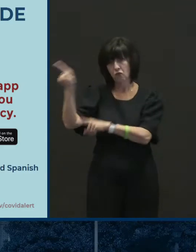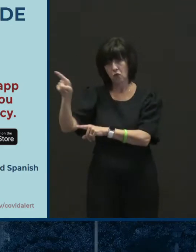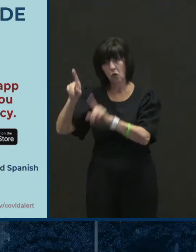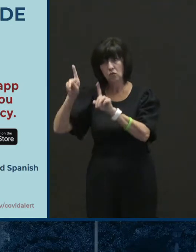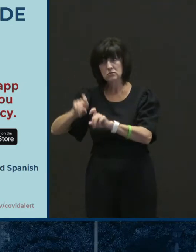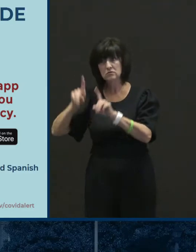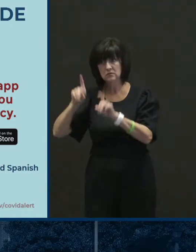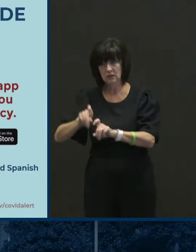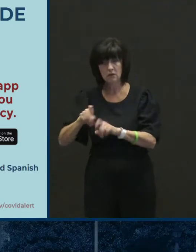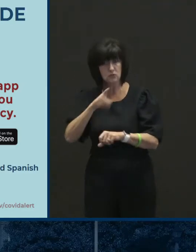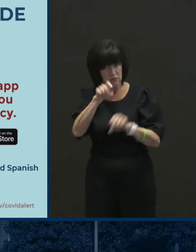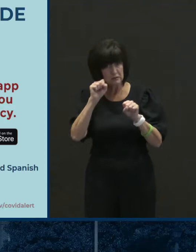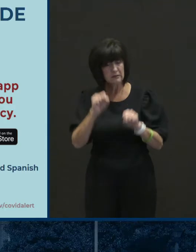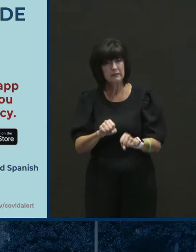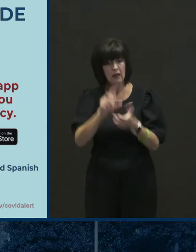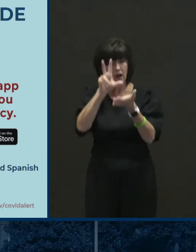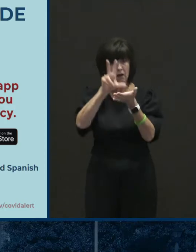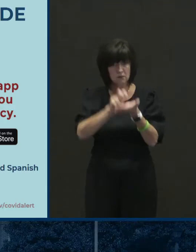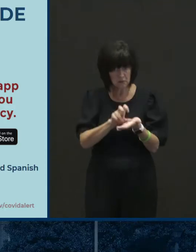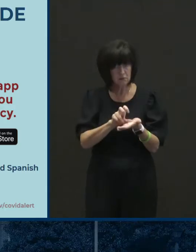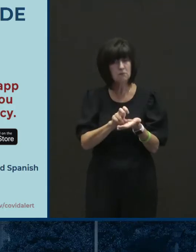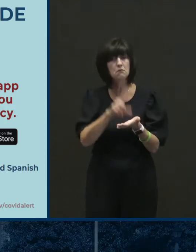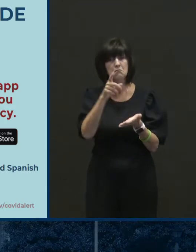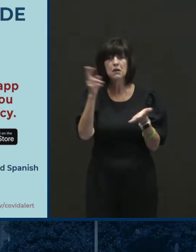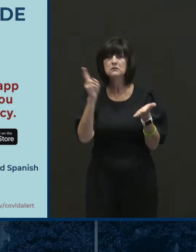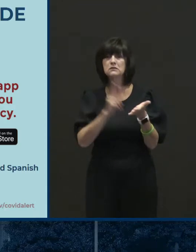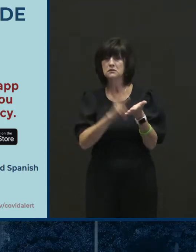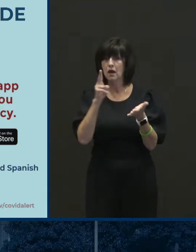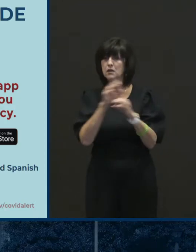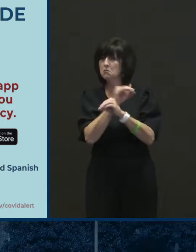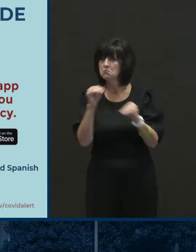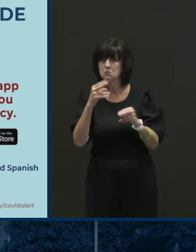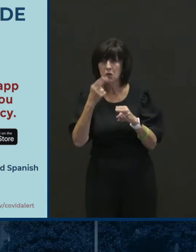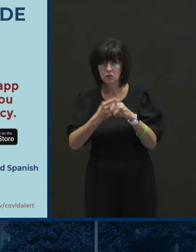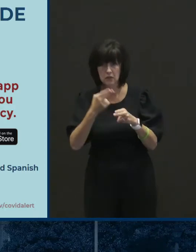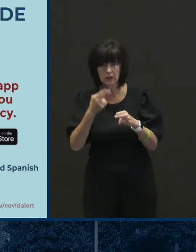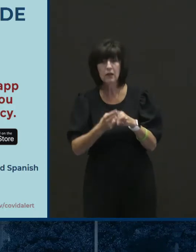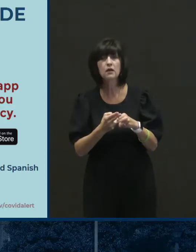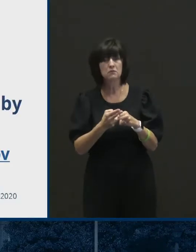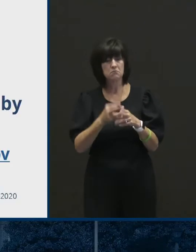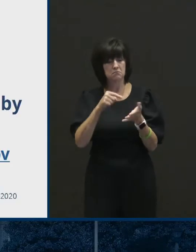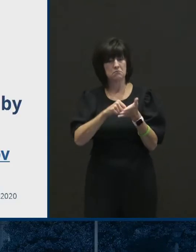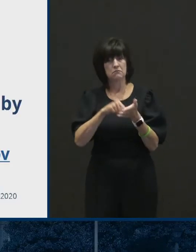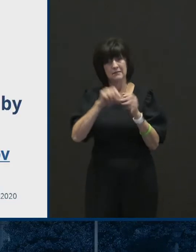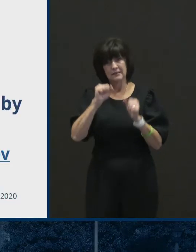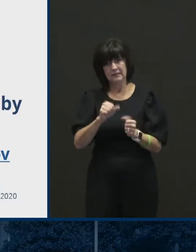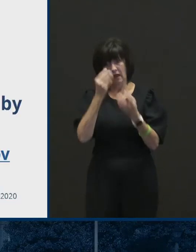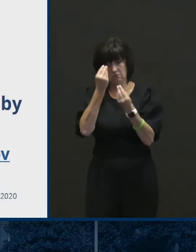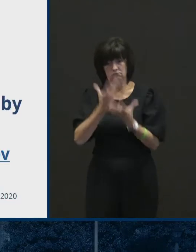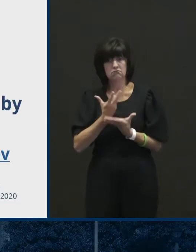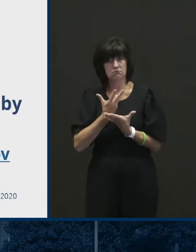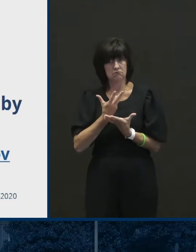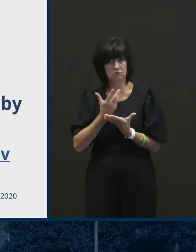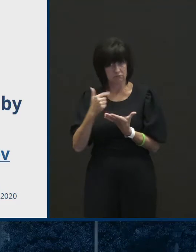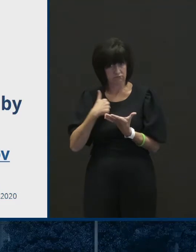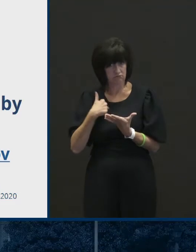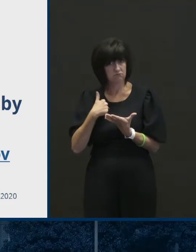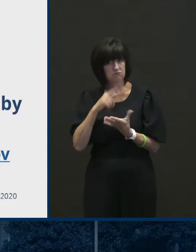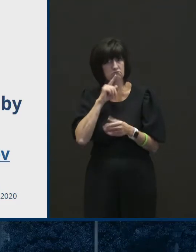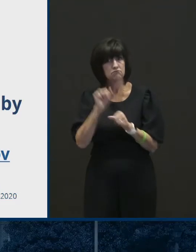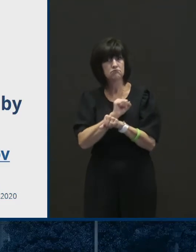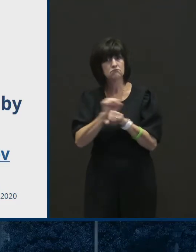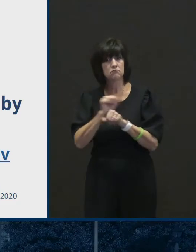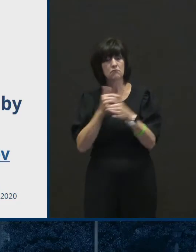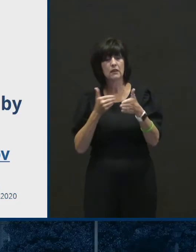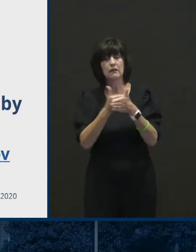anonymously, you'll get an alert when you've come in contact with somebody that might put you at risk. Just a couple reminders